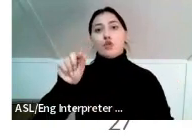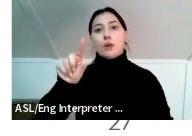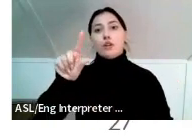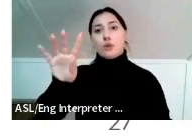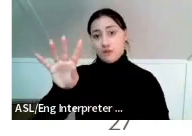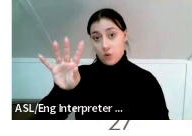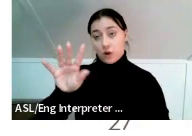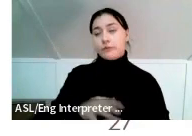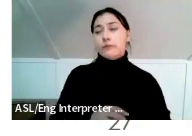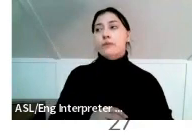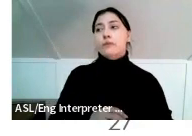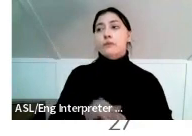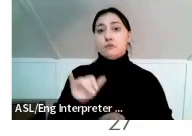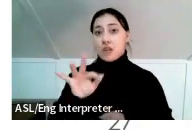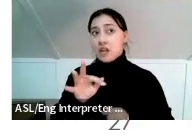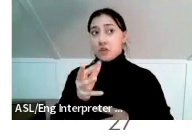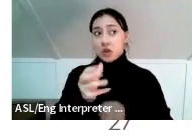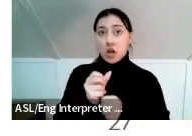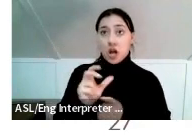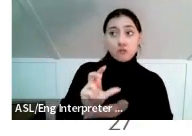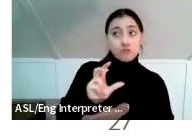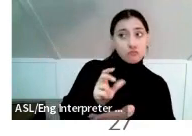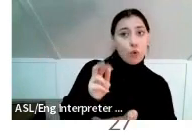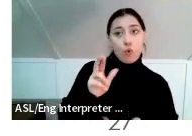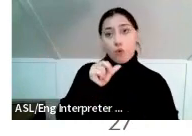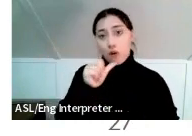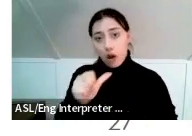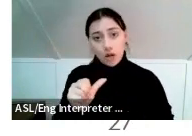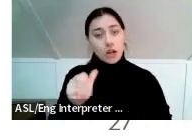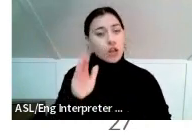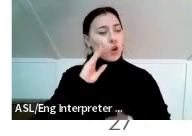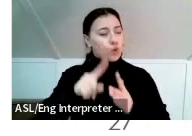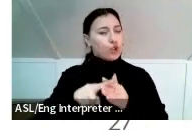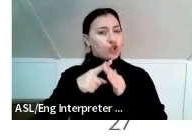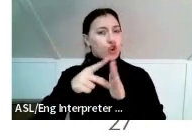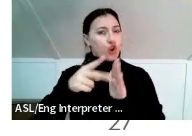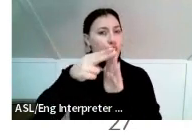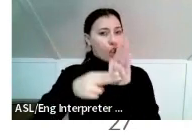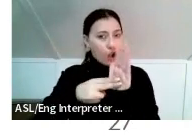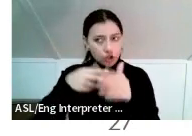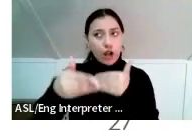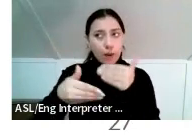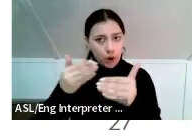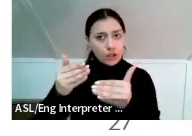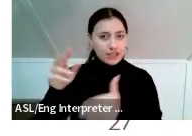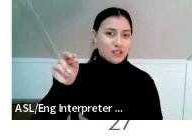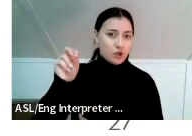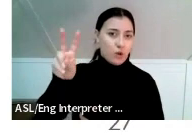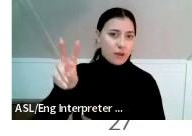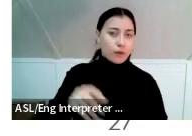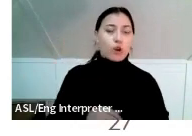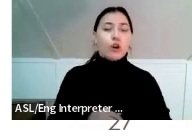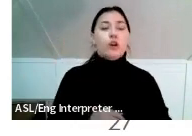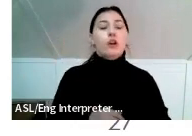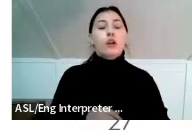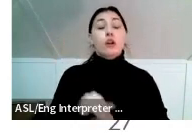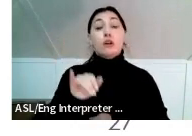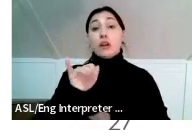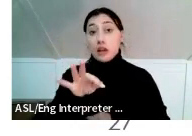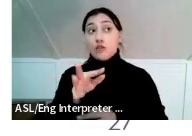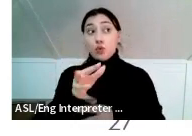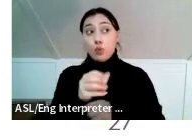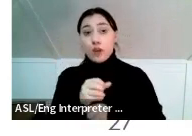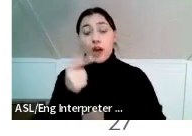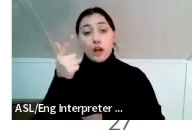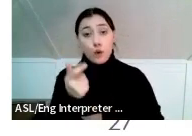2024 if they are getting a grant, and that's when we'll start the contracting process as well. Organizations that do receive a grant will have